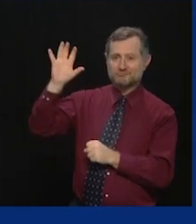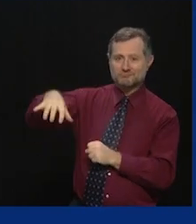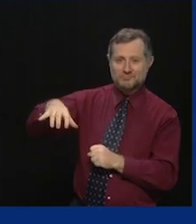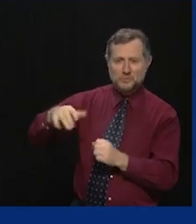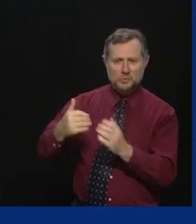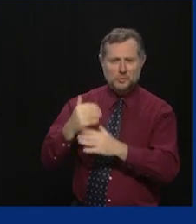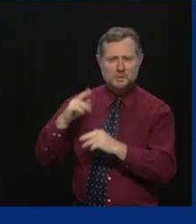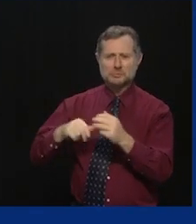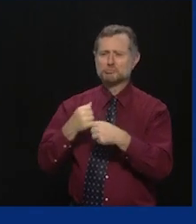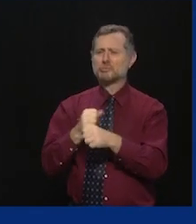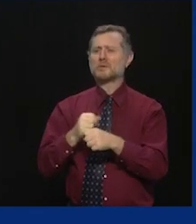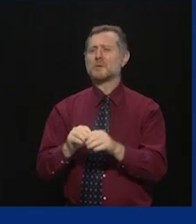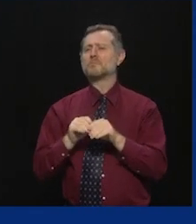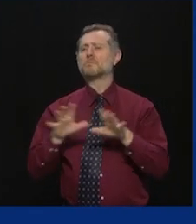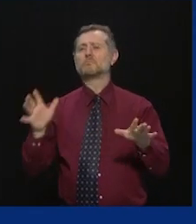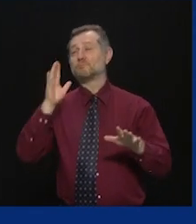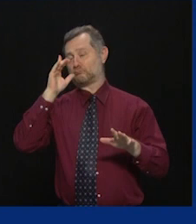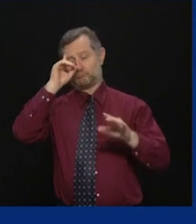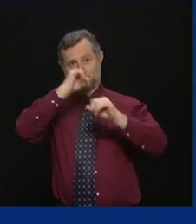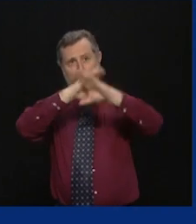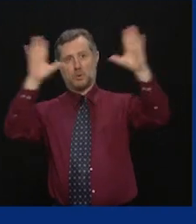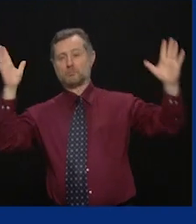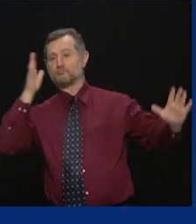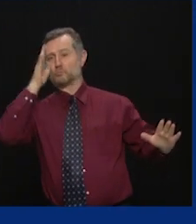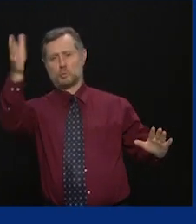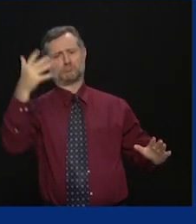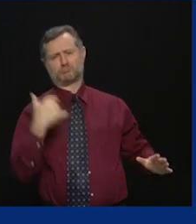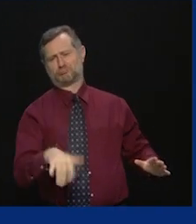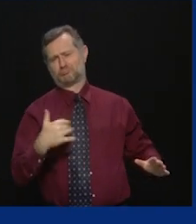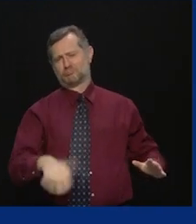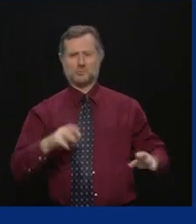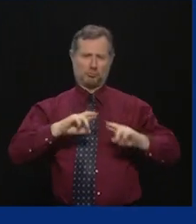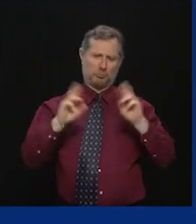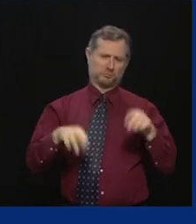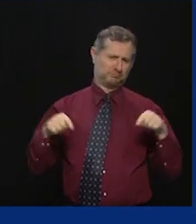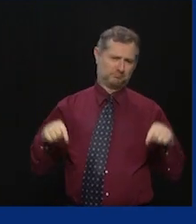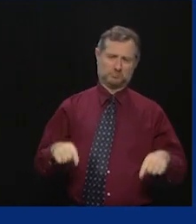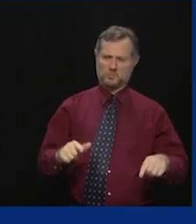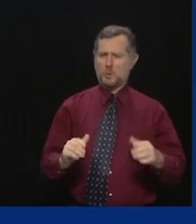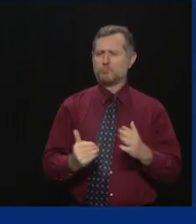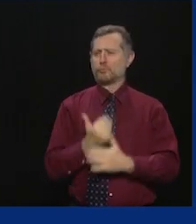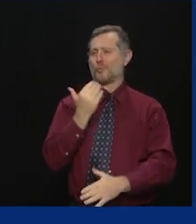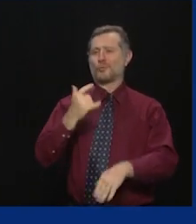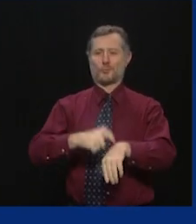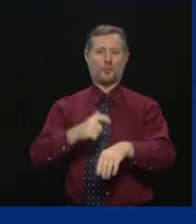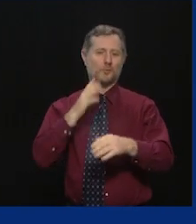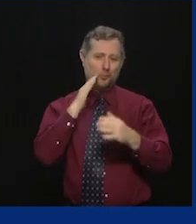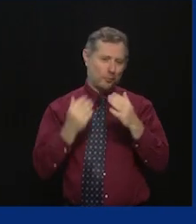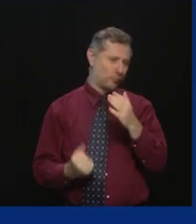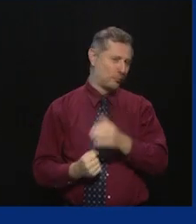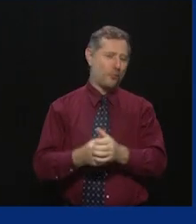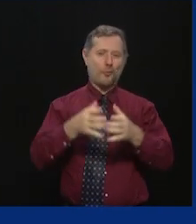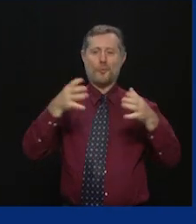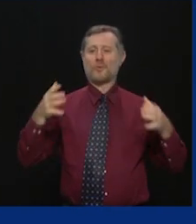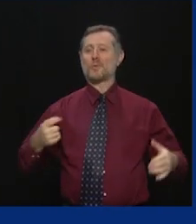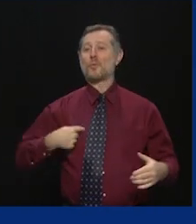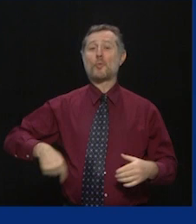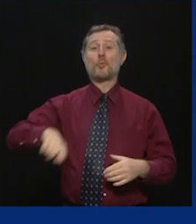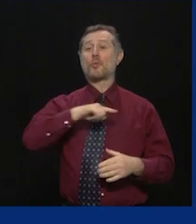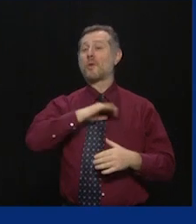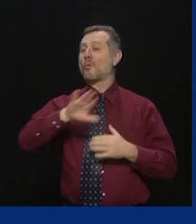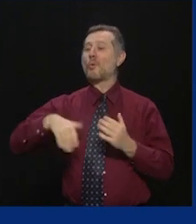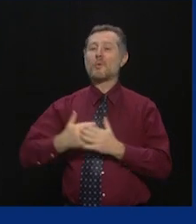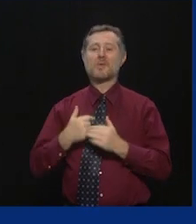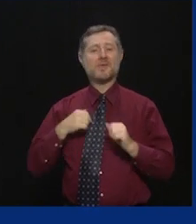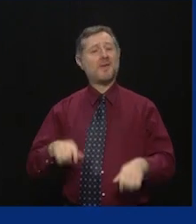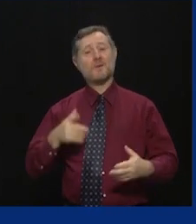brighter future for Rochester, a new era of growth that we all can believe in. And nothing is more evident